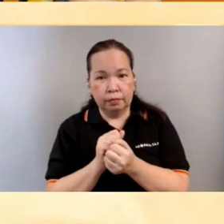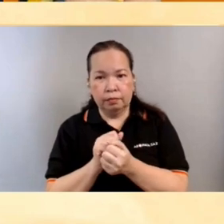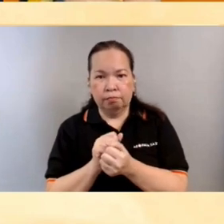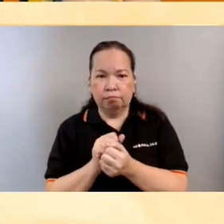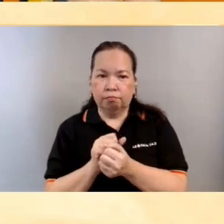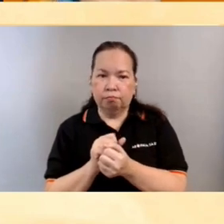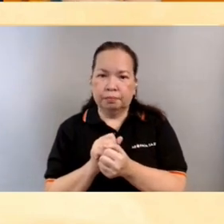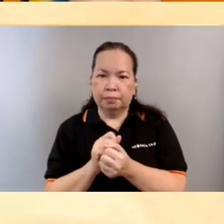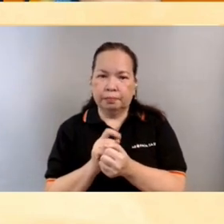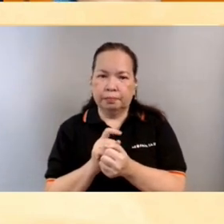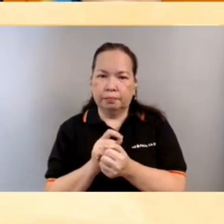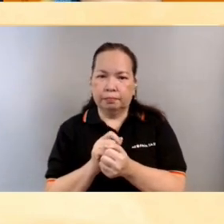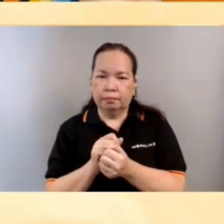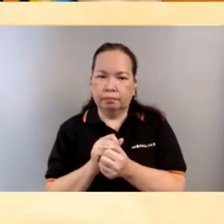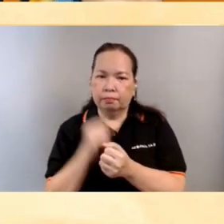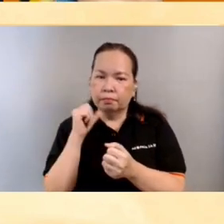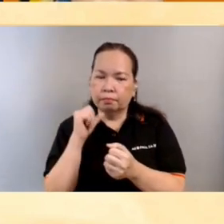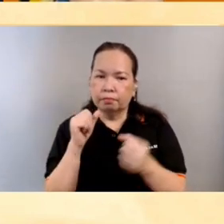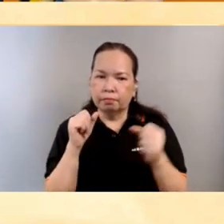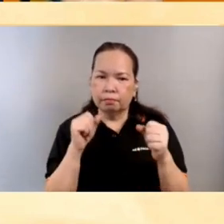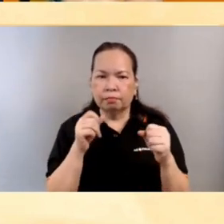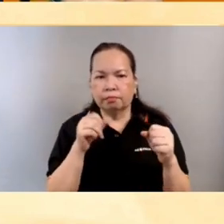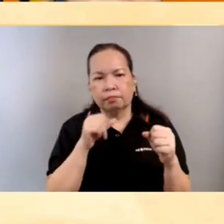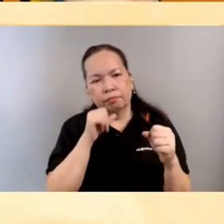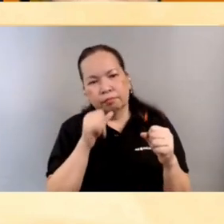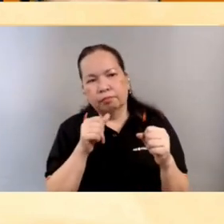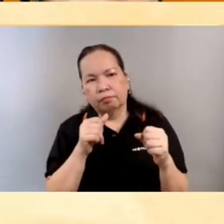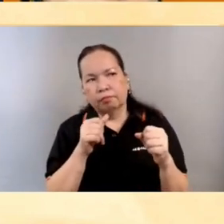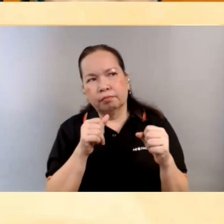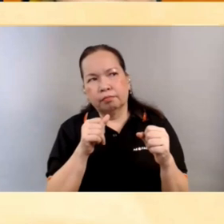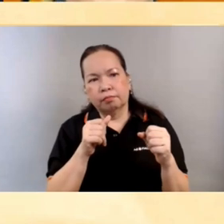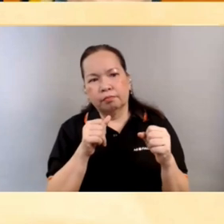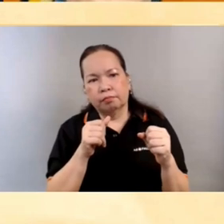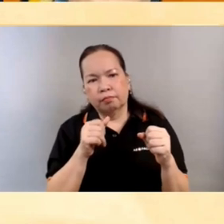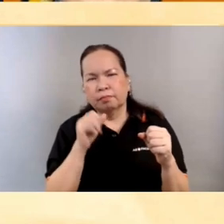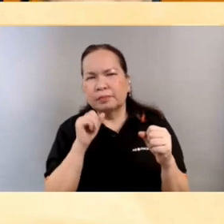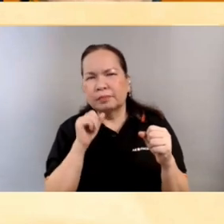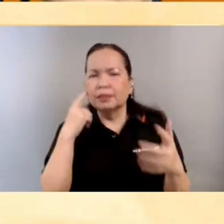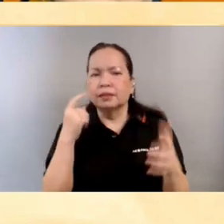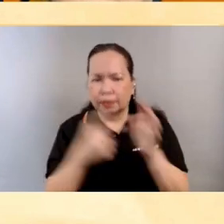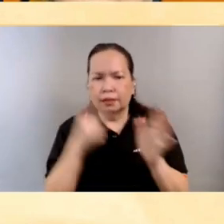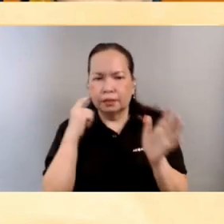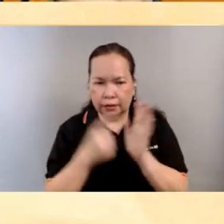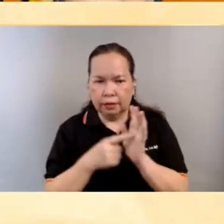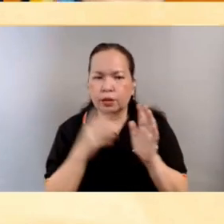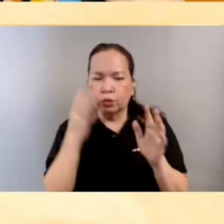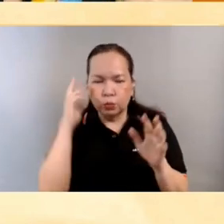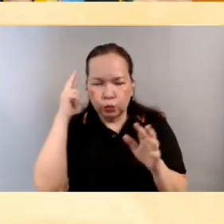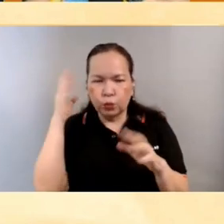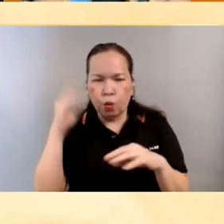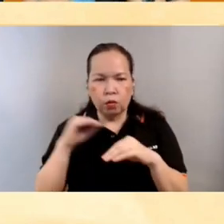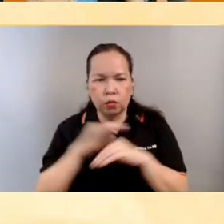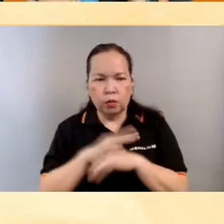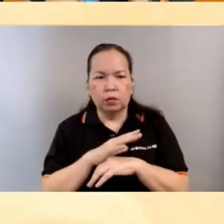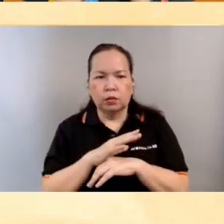somewhat neglected as factors in diagnosing mental disorders at present.